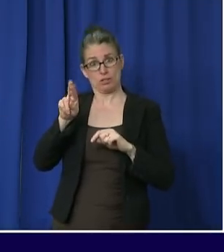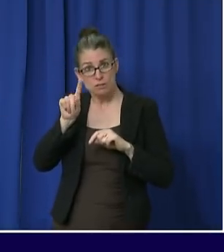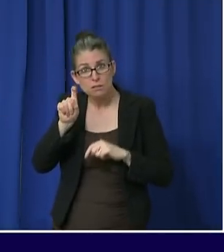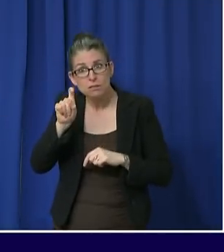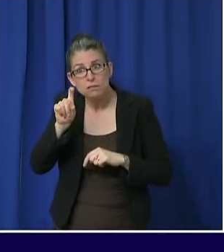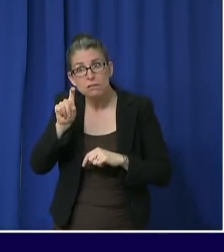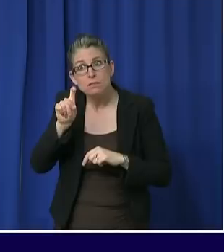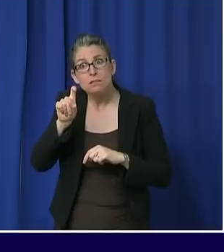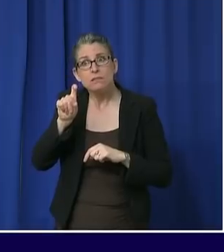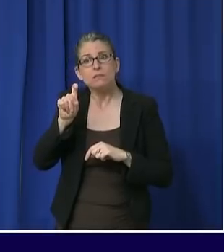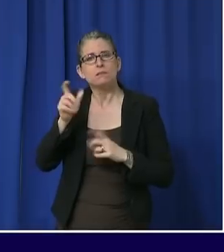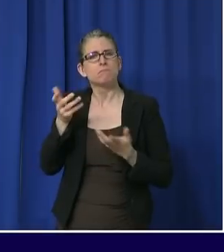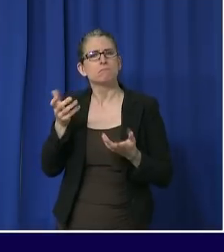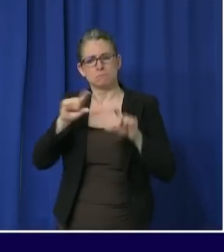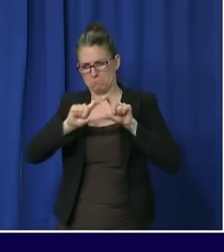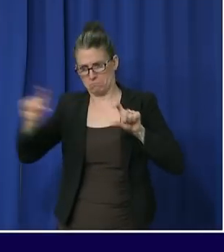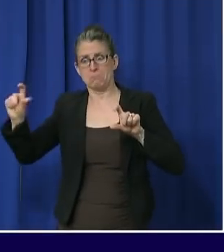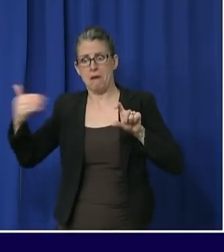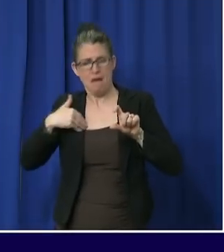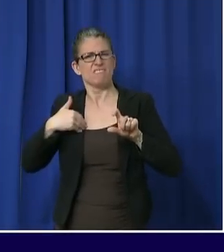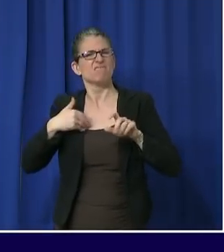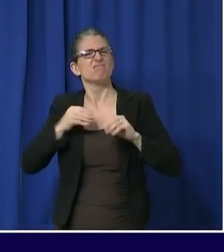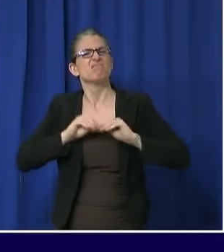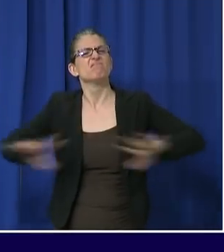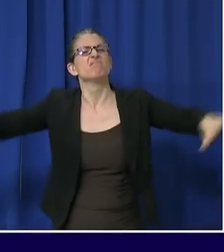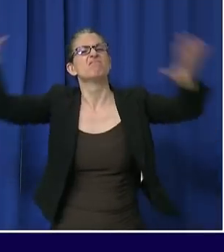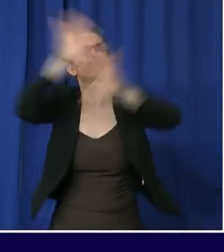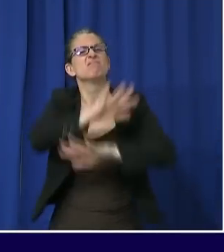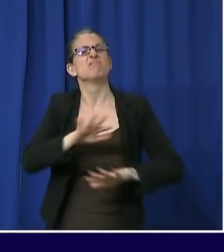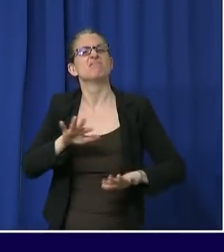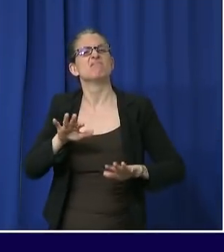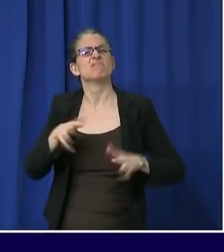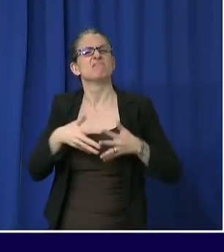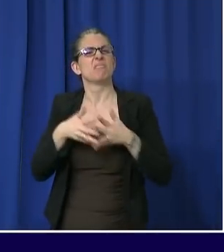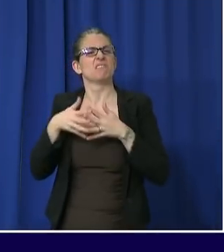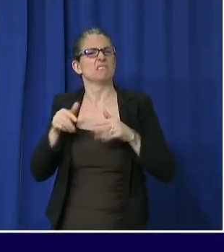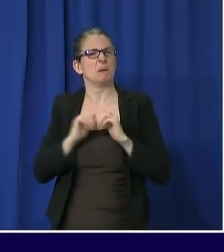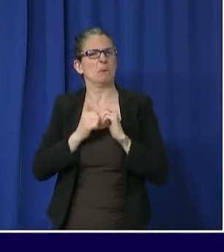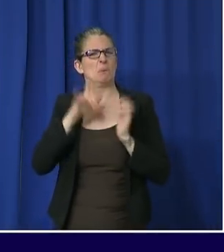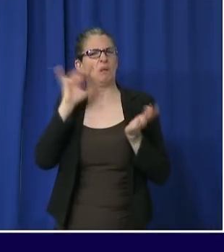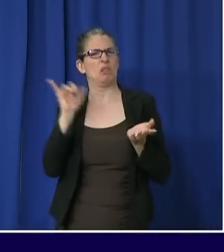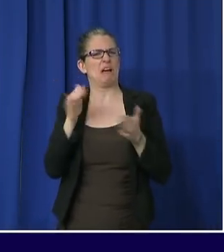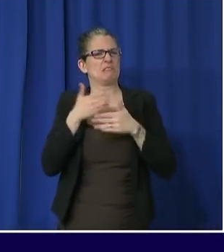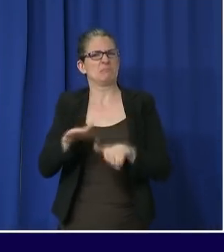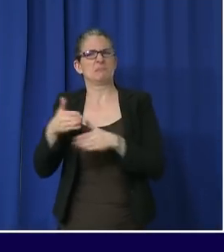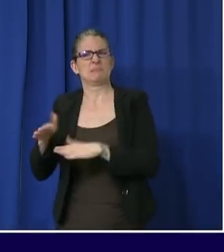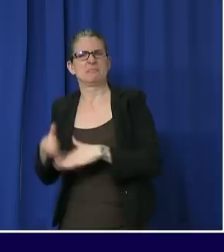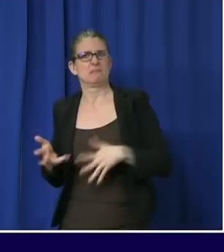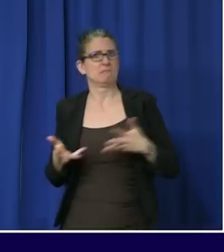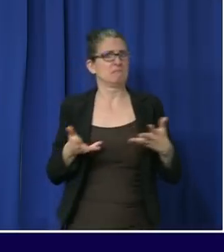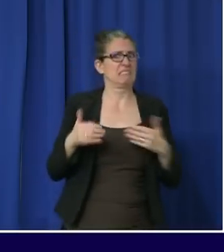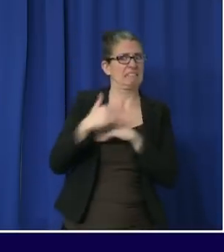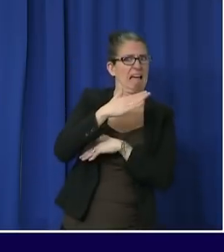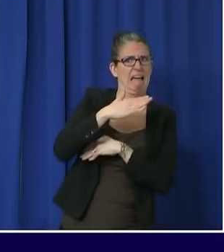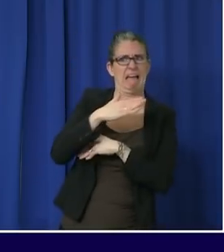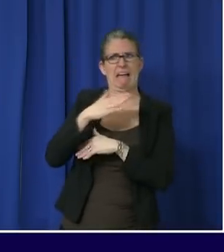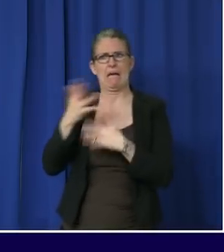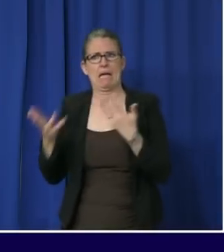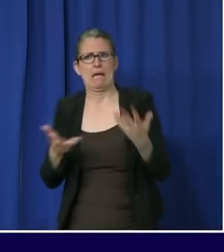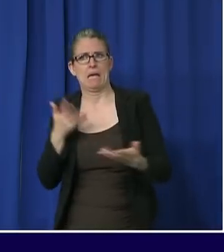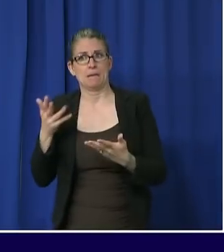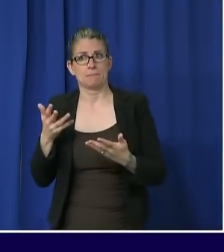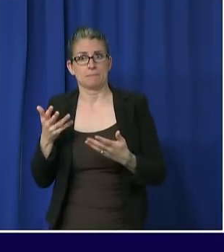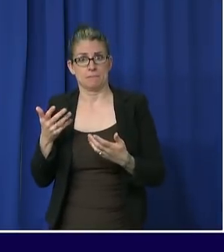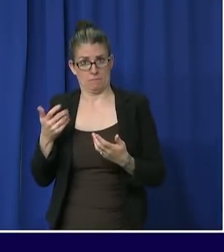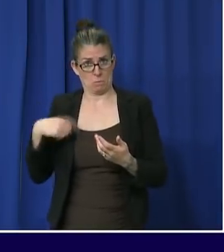to be distributed, and whether Maine expects to get any, and whether any doses that were already on hand in the state have been